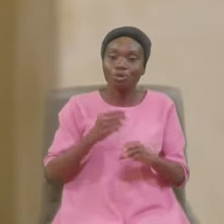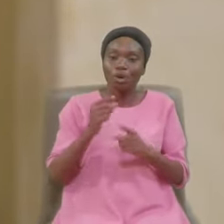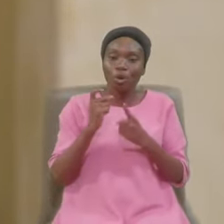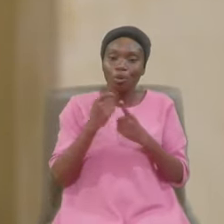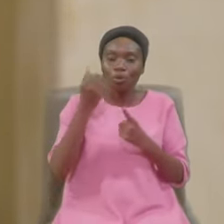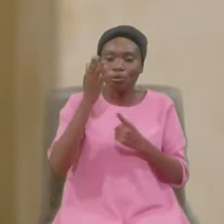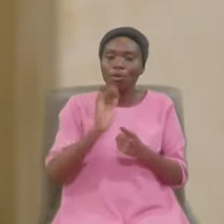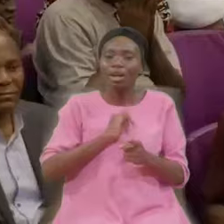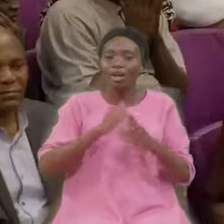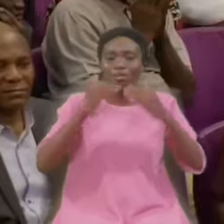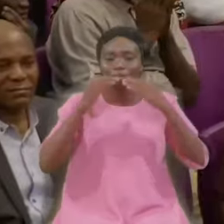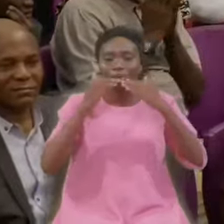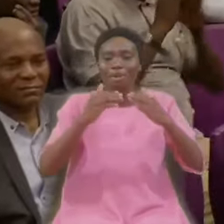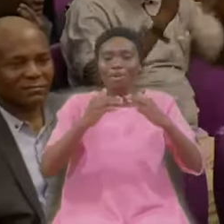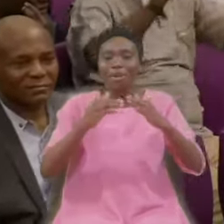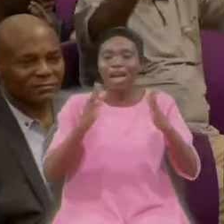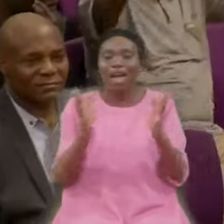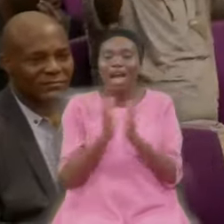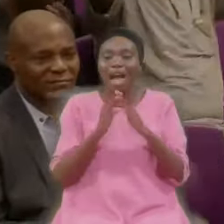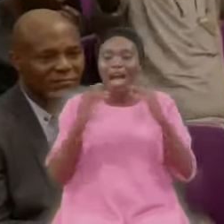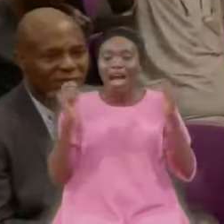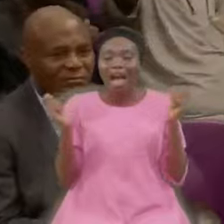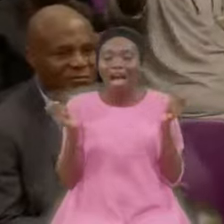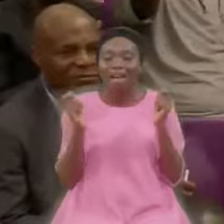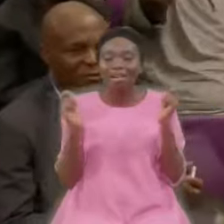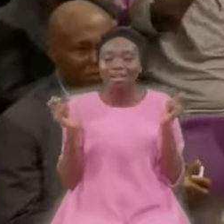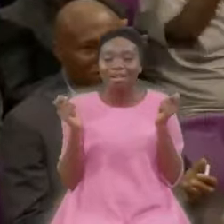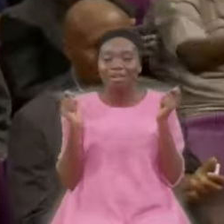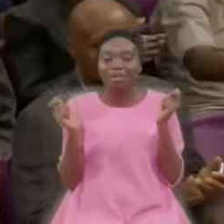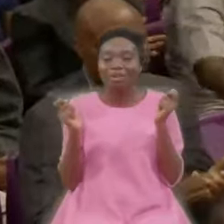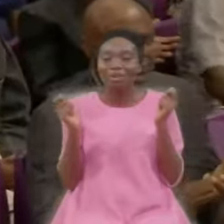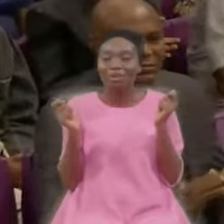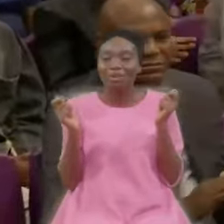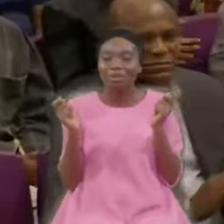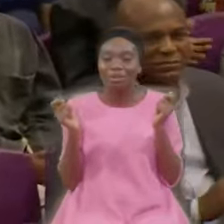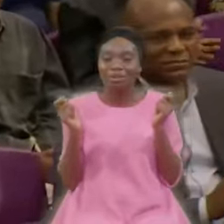you, I bless you. Hallelujah.